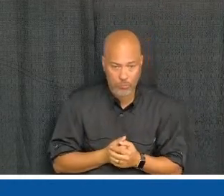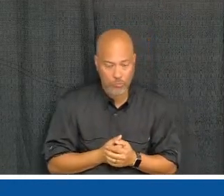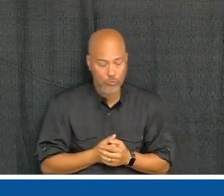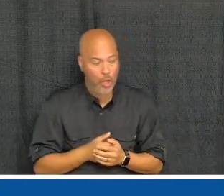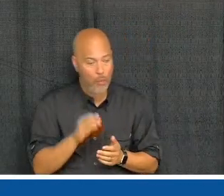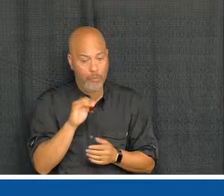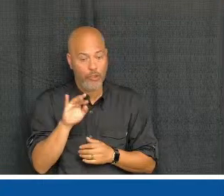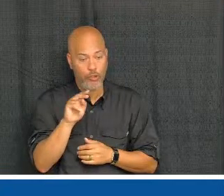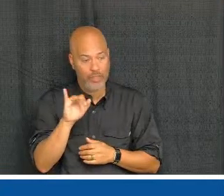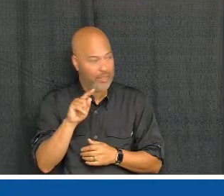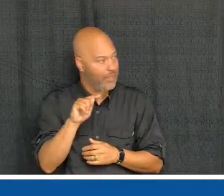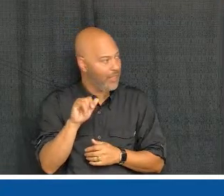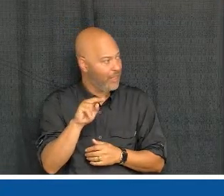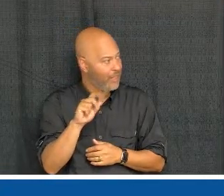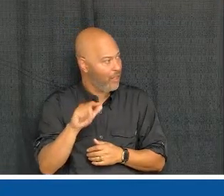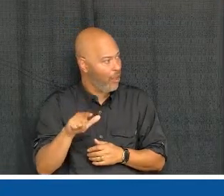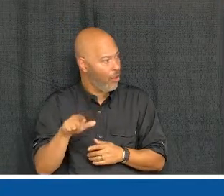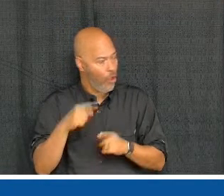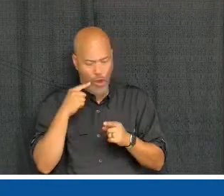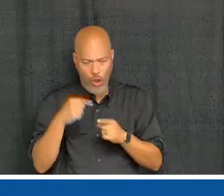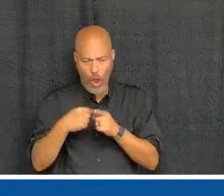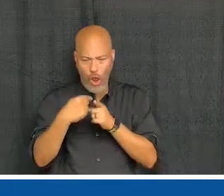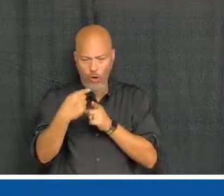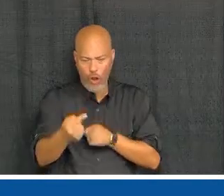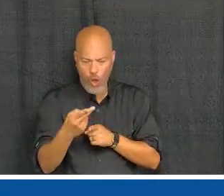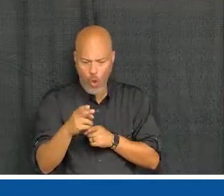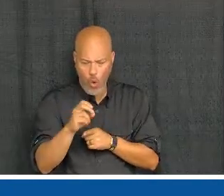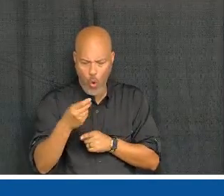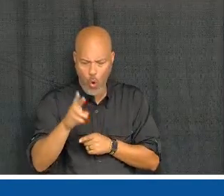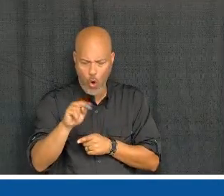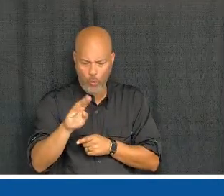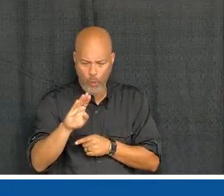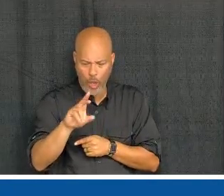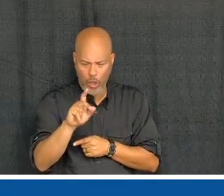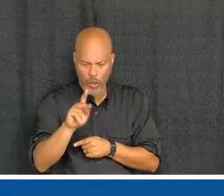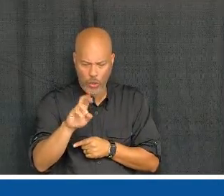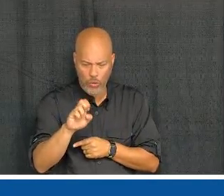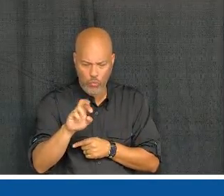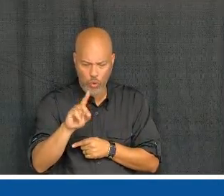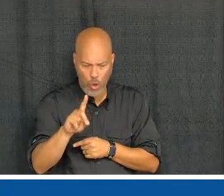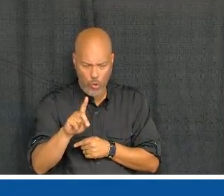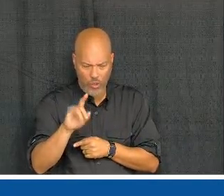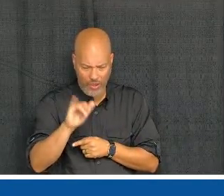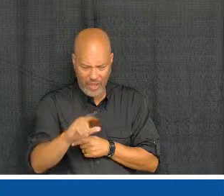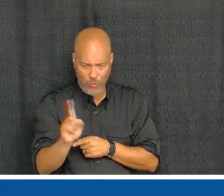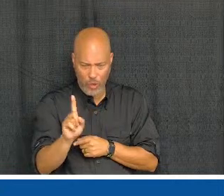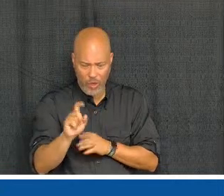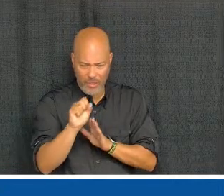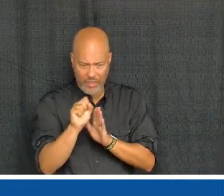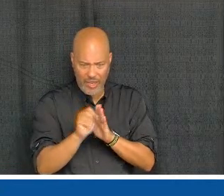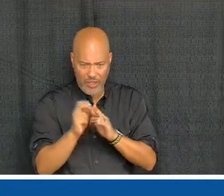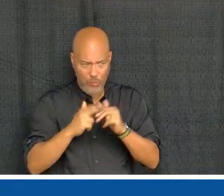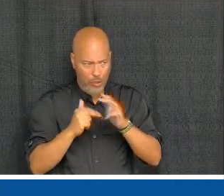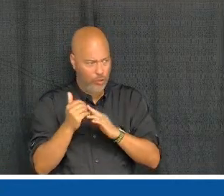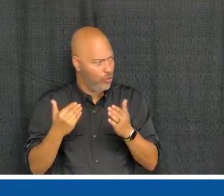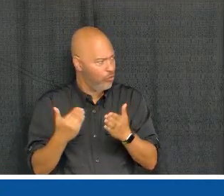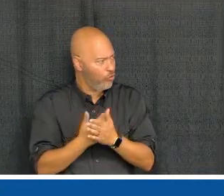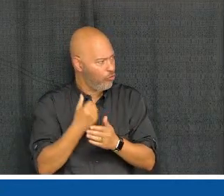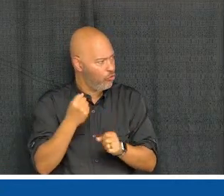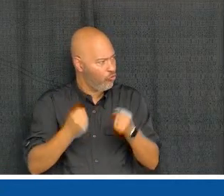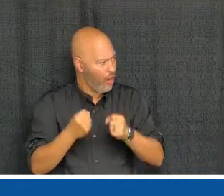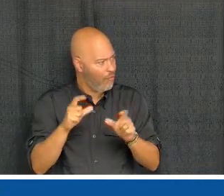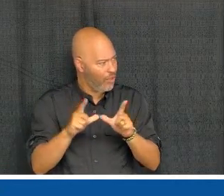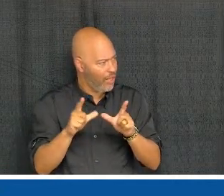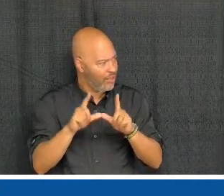Mr. Tyndall, across the street, across Hornbuckle Road, is that where the state is building the new driver's license